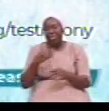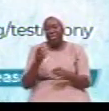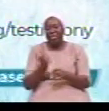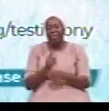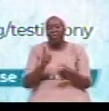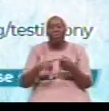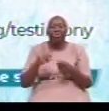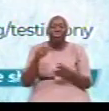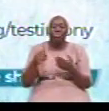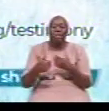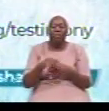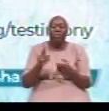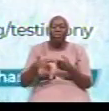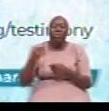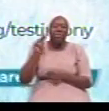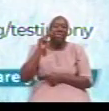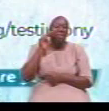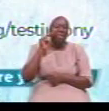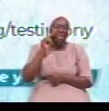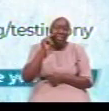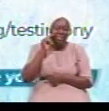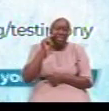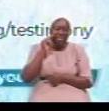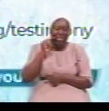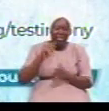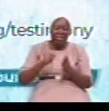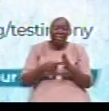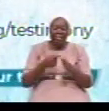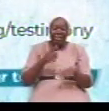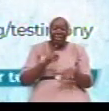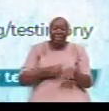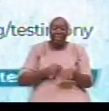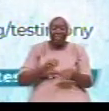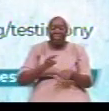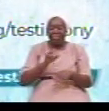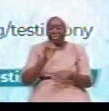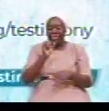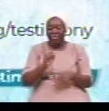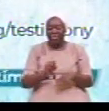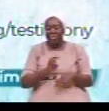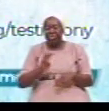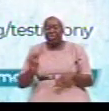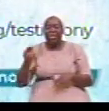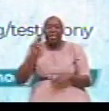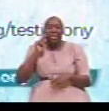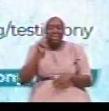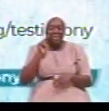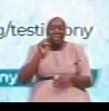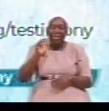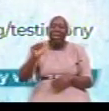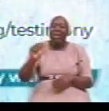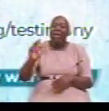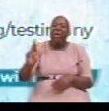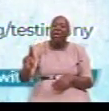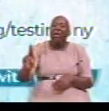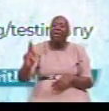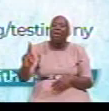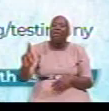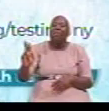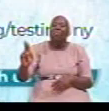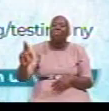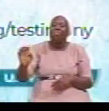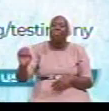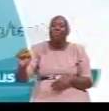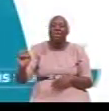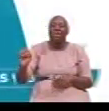to Nigeria again. This time, Southwest Nigeria, Akure Broadcasting